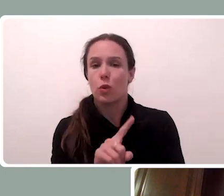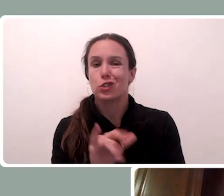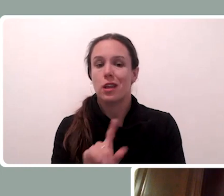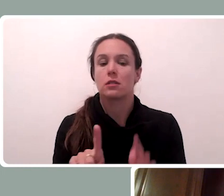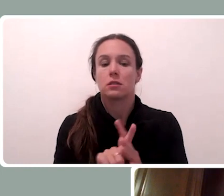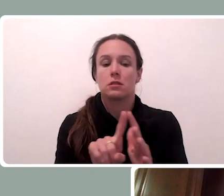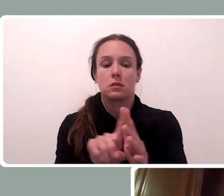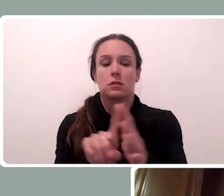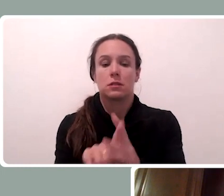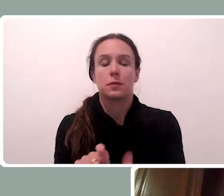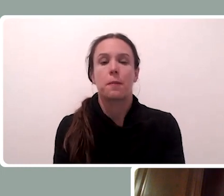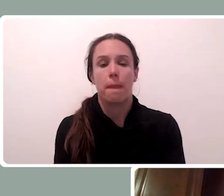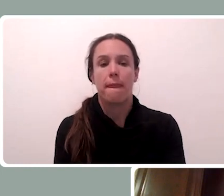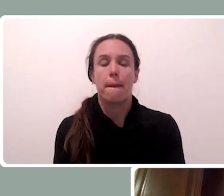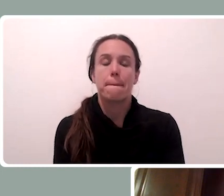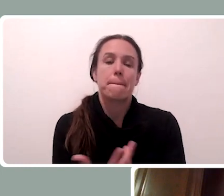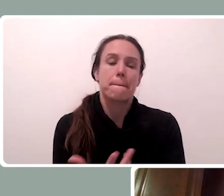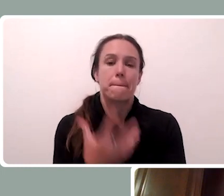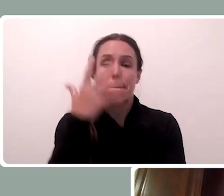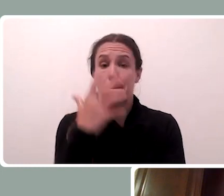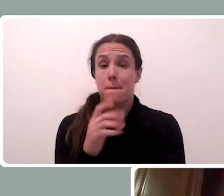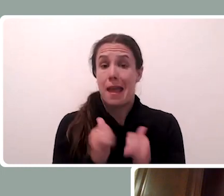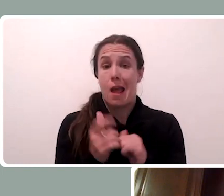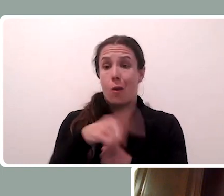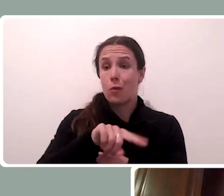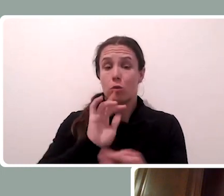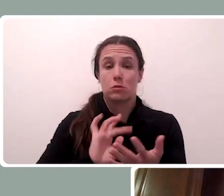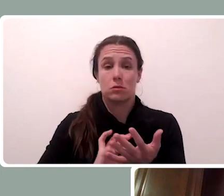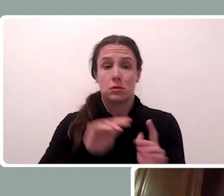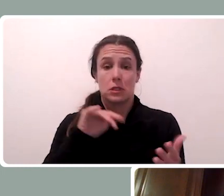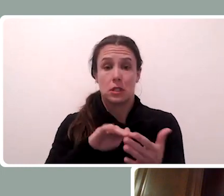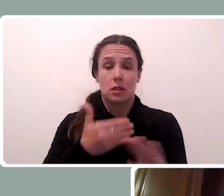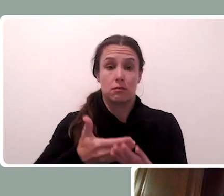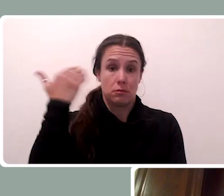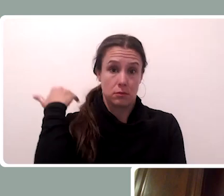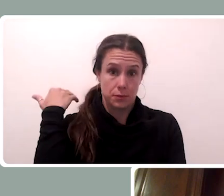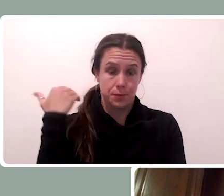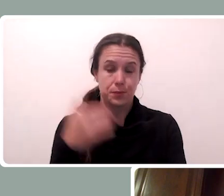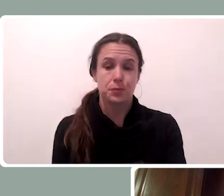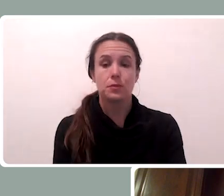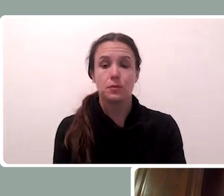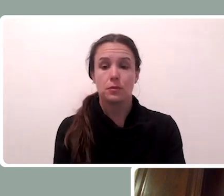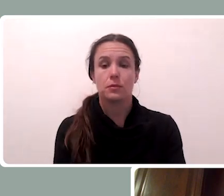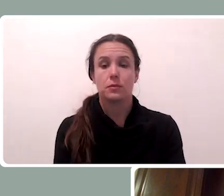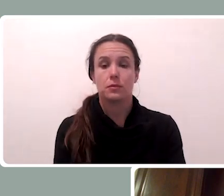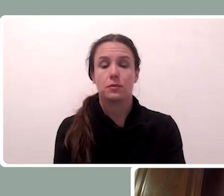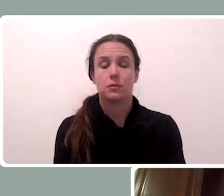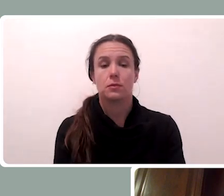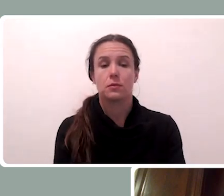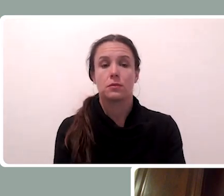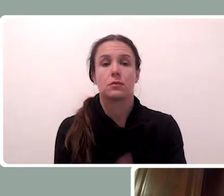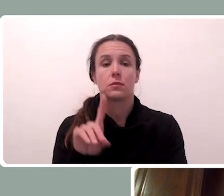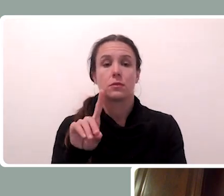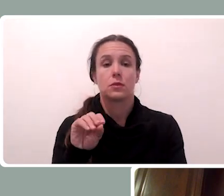times. Unfortunately, the way these drugs were studied in the trials, when they were studied, they were dosed in a standard